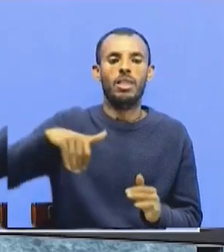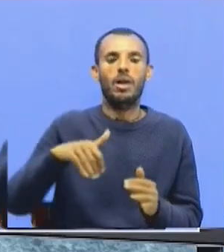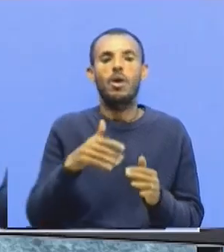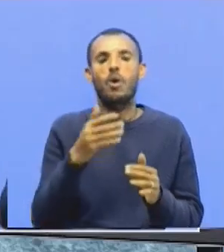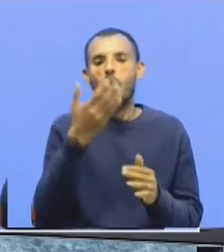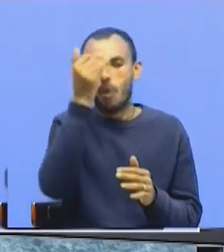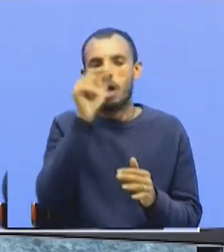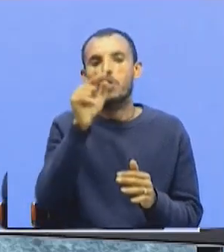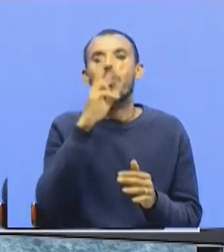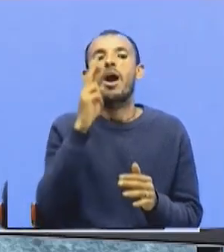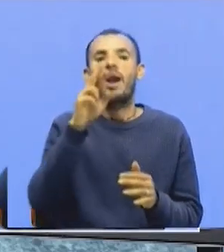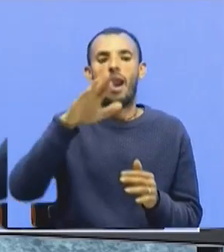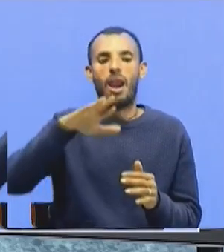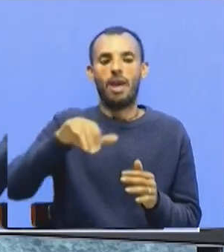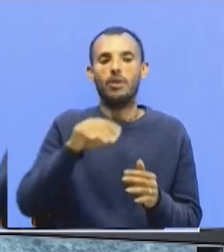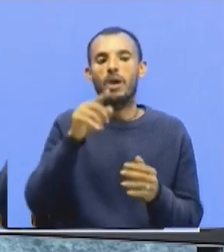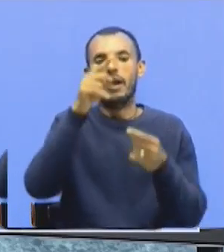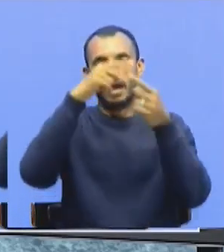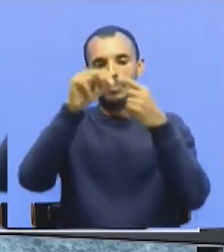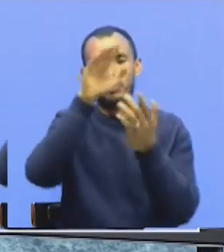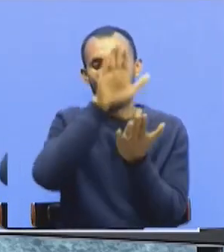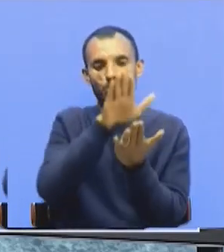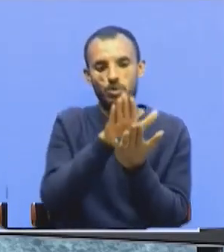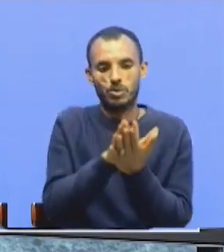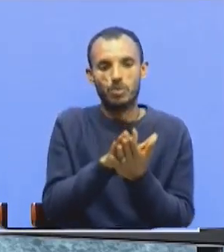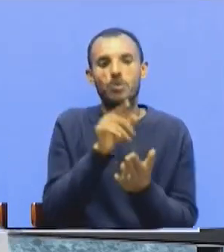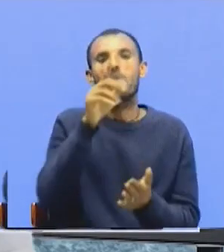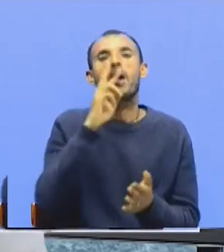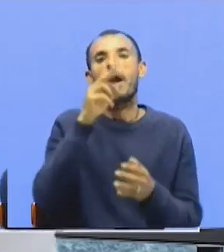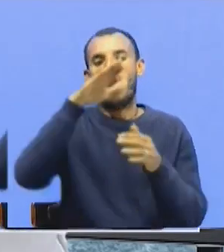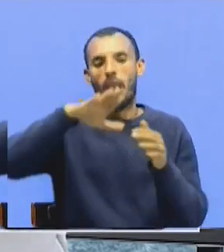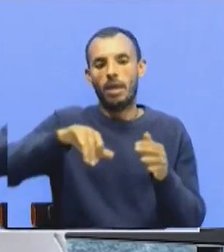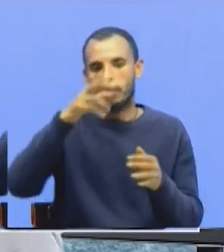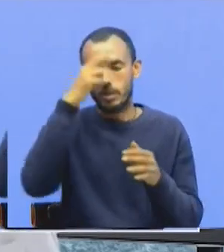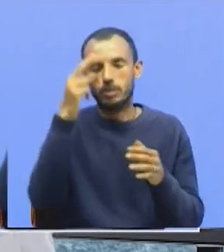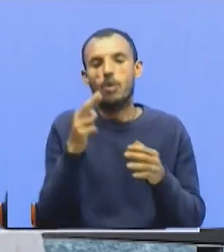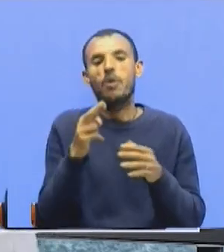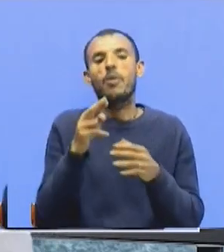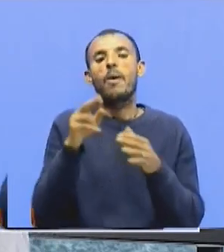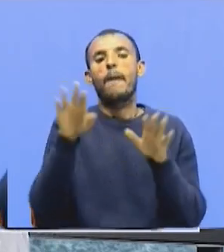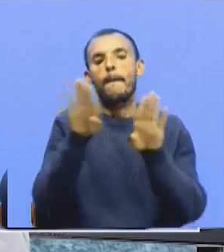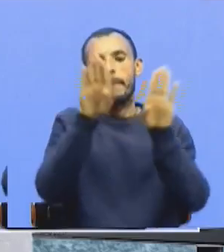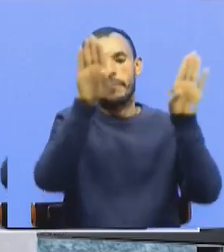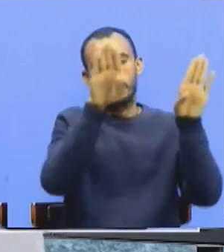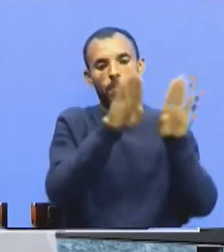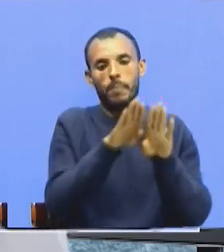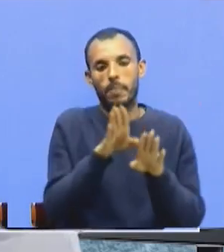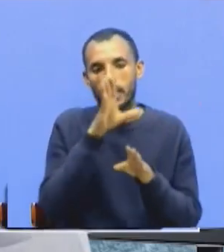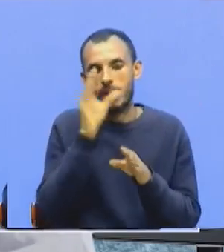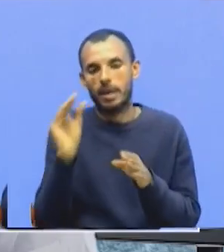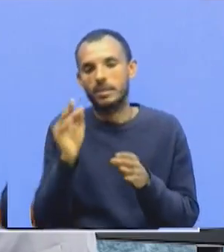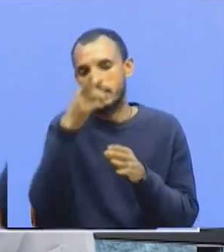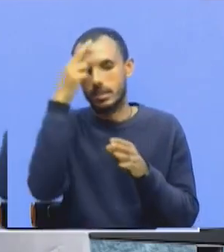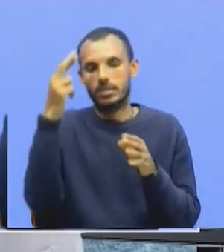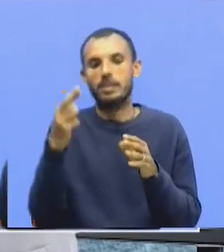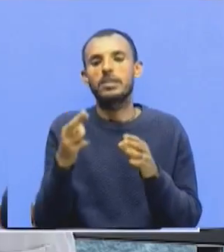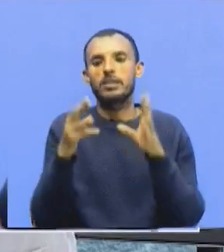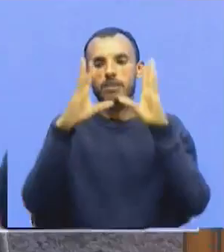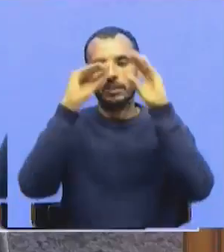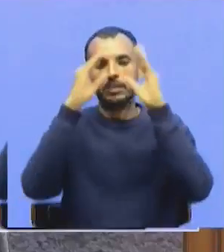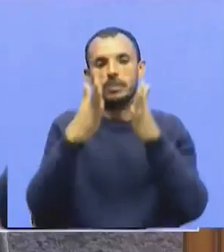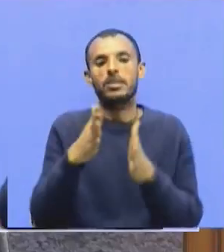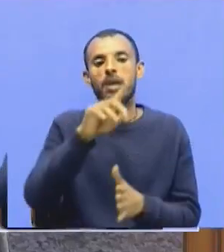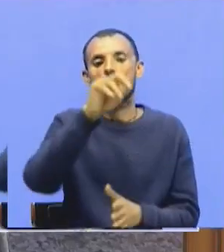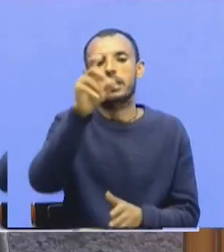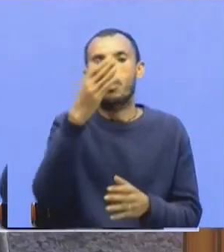you are late. For example, you are coming to school and you are late because of traffic jam and many reasons. Then the teacher asks you